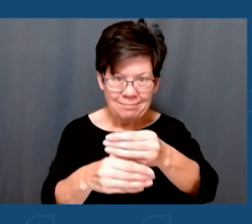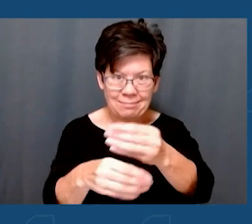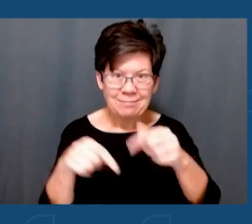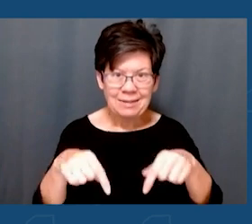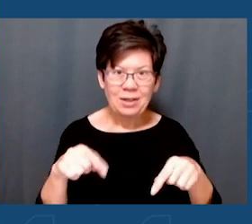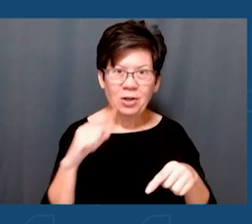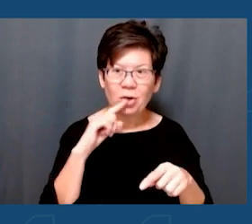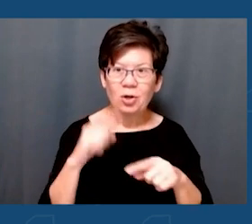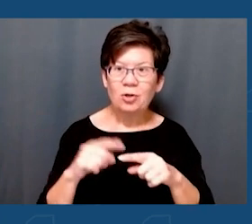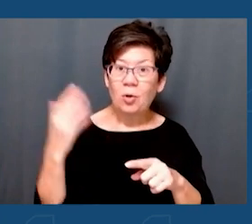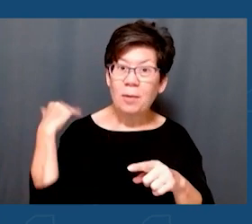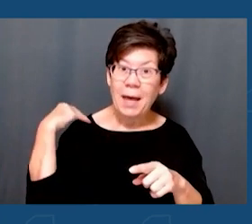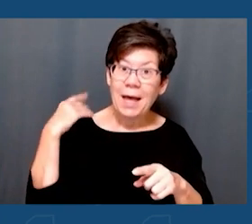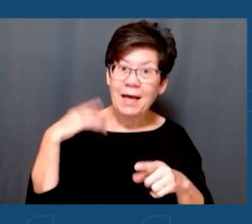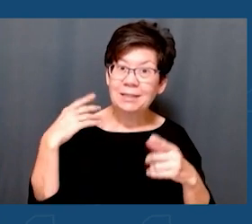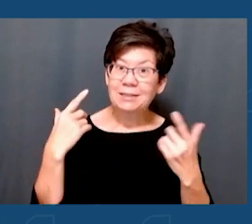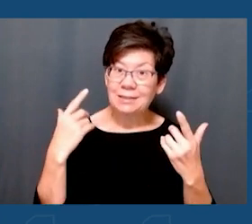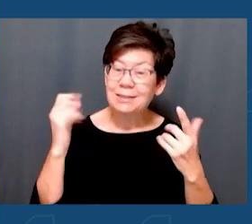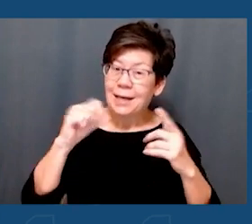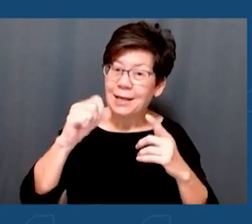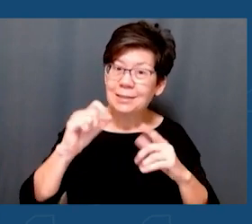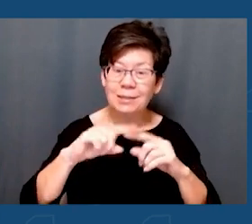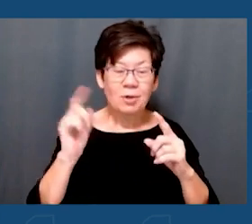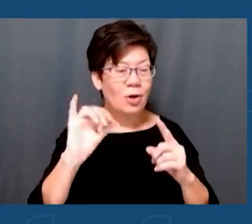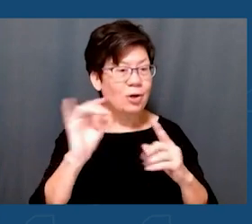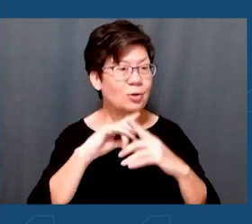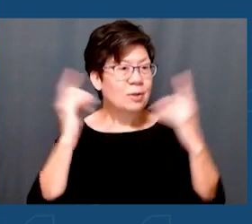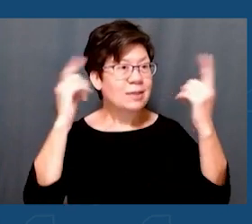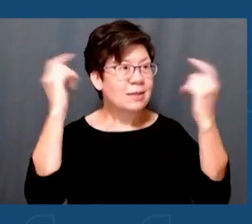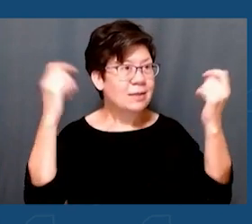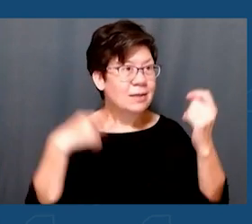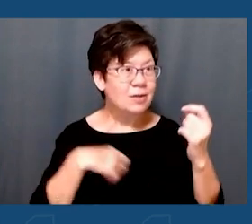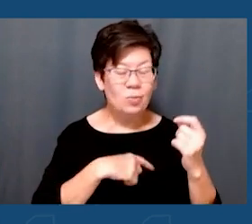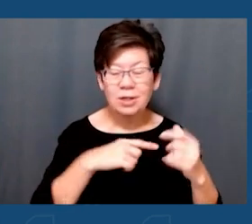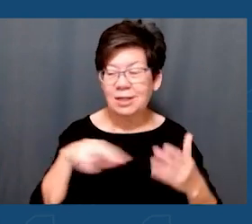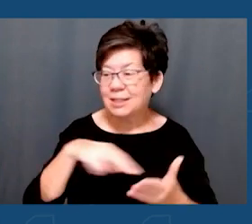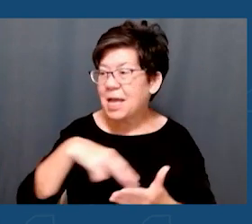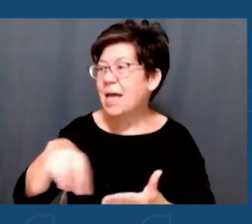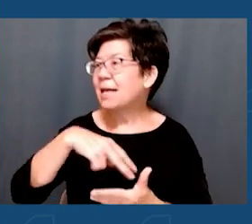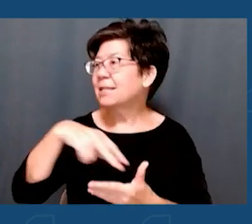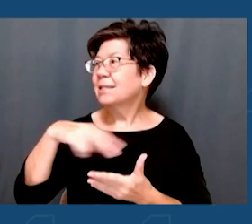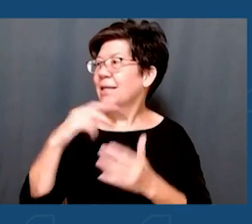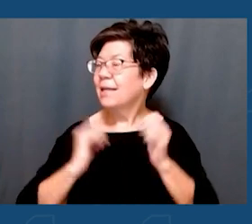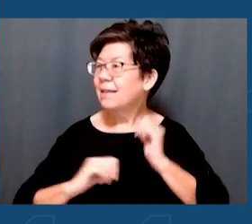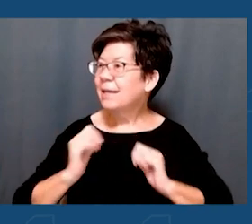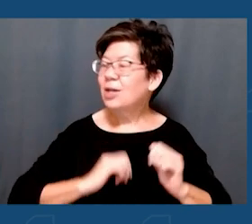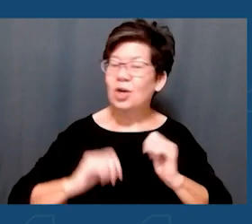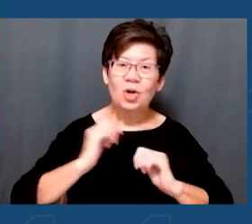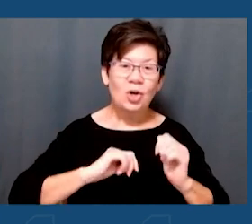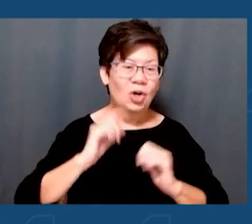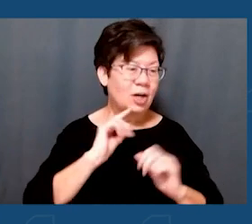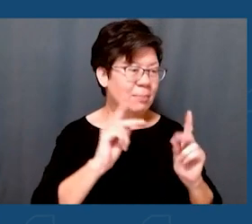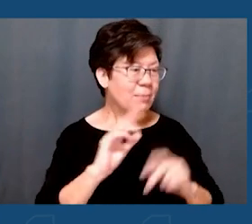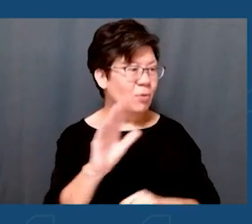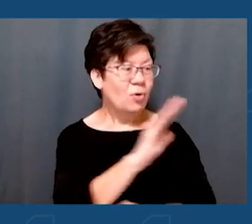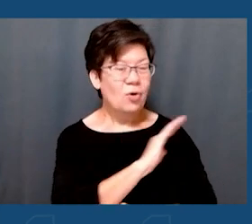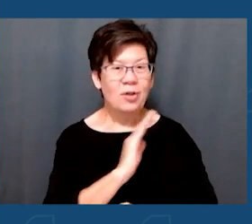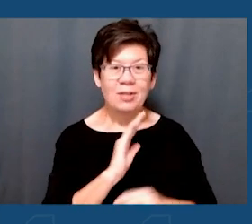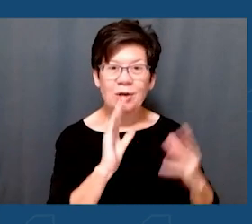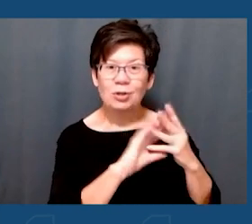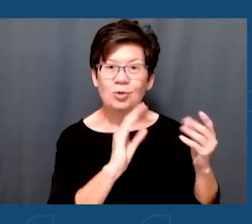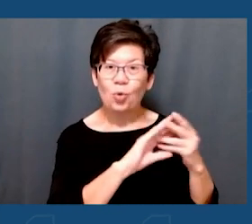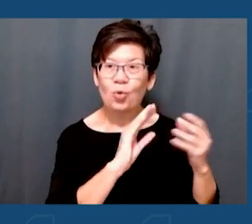with theater and dance and broadcasting to the world the stories of what people are doing. So your